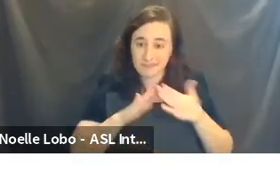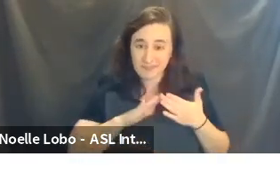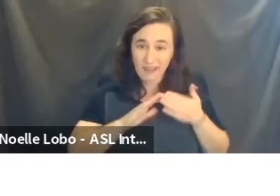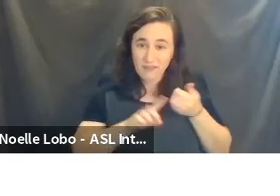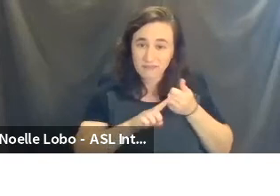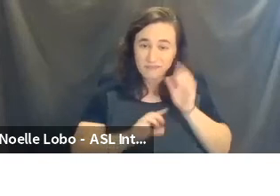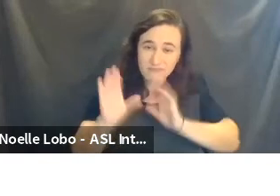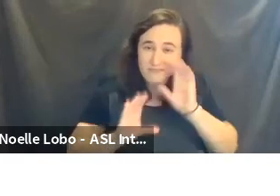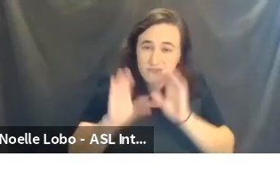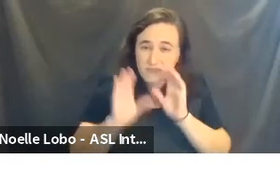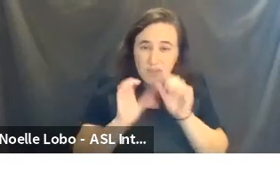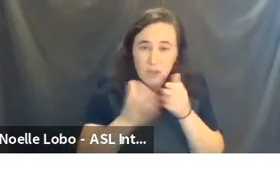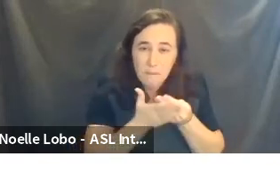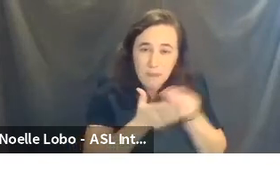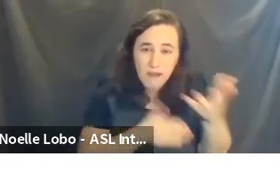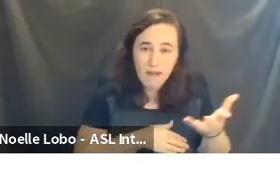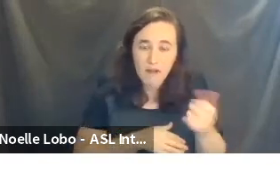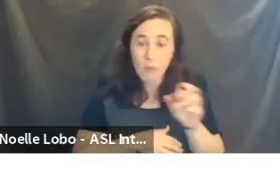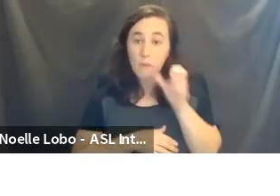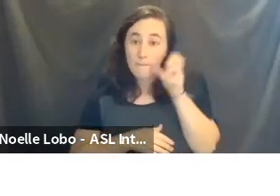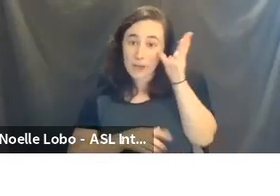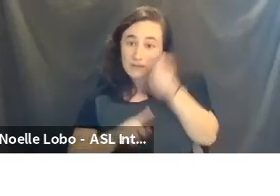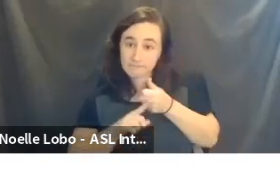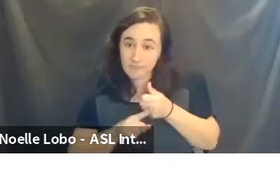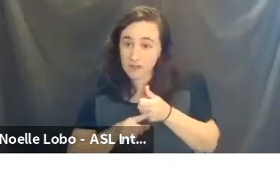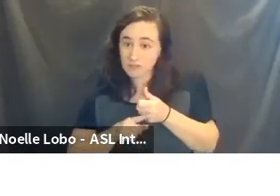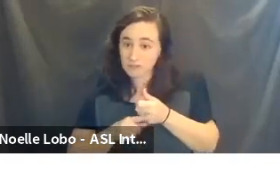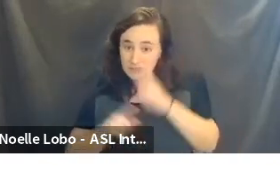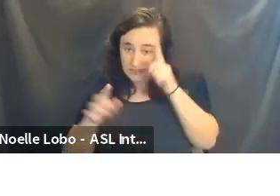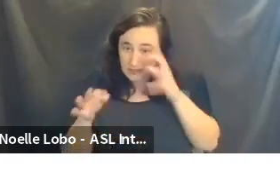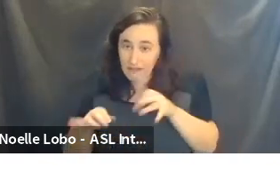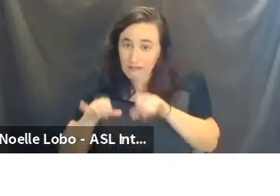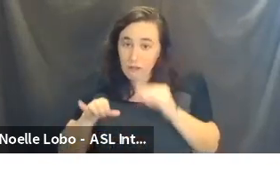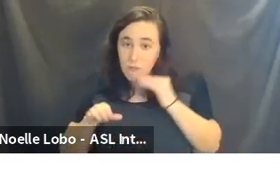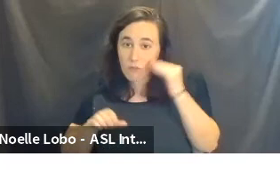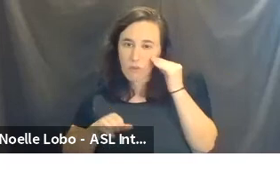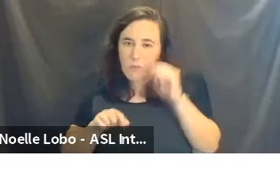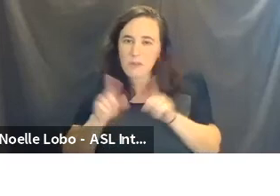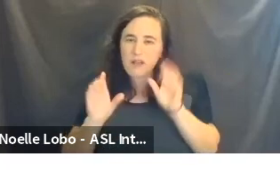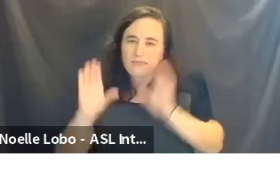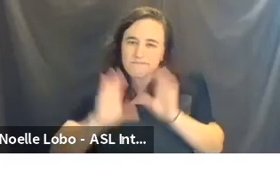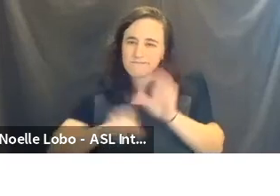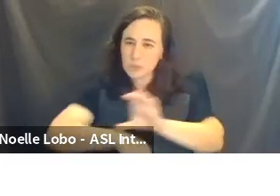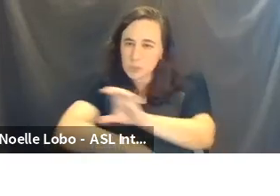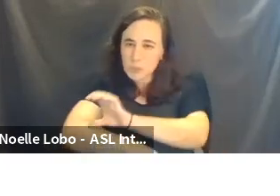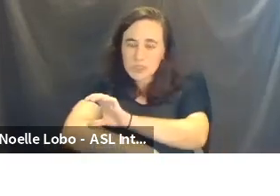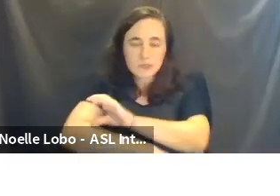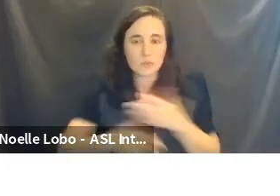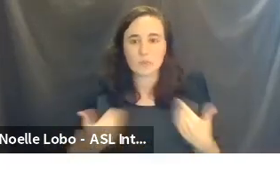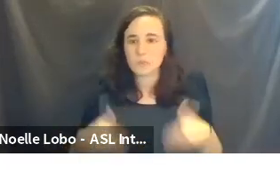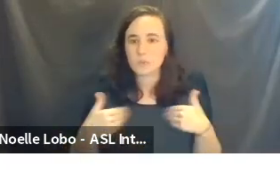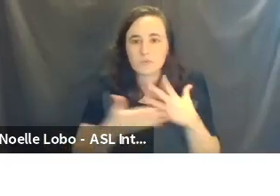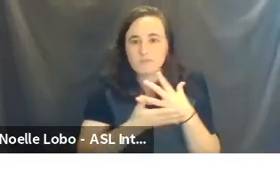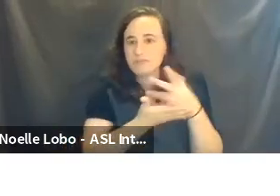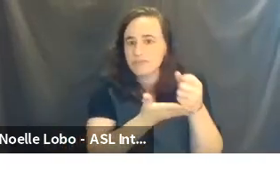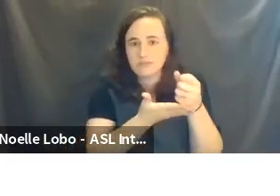or even parents who choose remote and are trying to get their hands on an inexpensive Chromebook, there are shortages of all kinds going